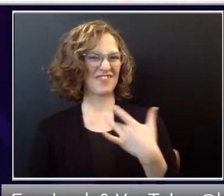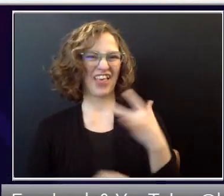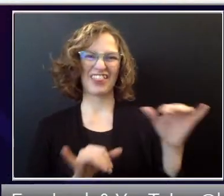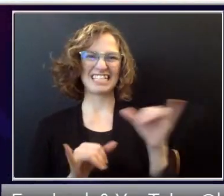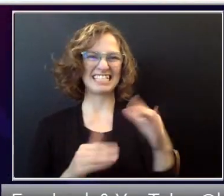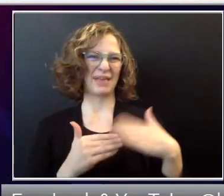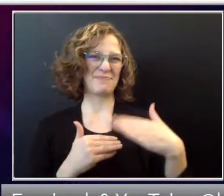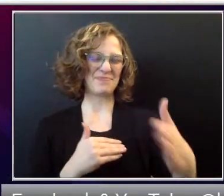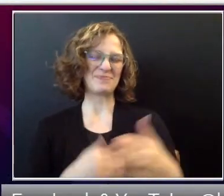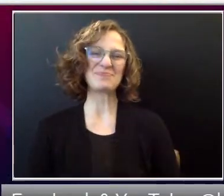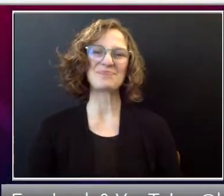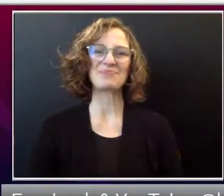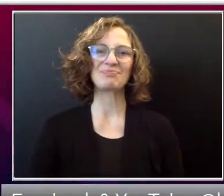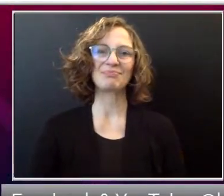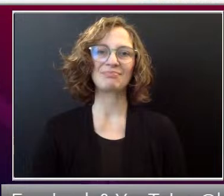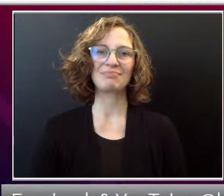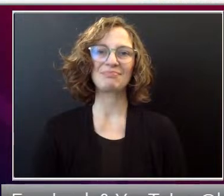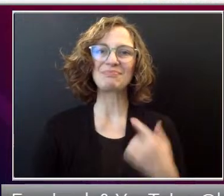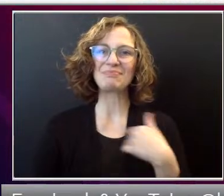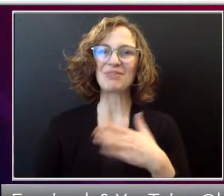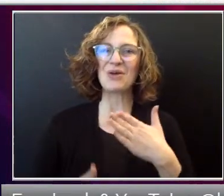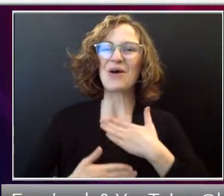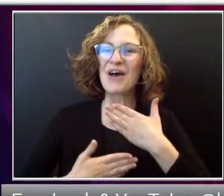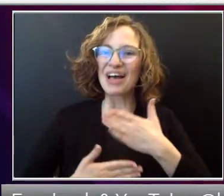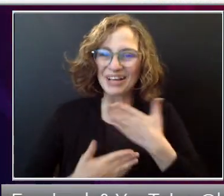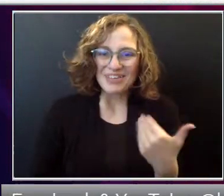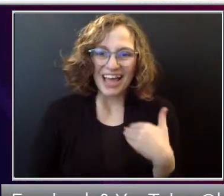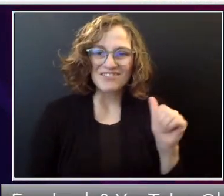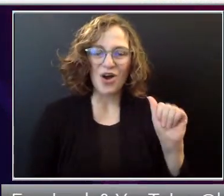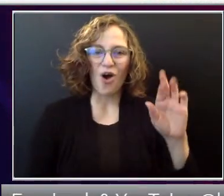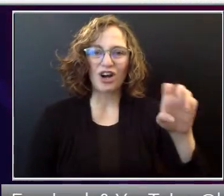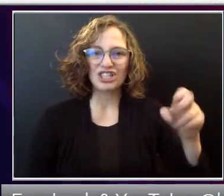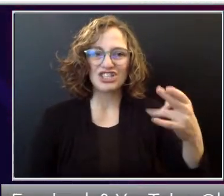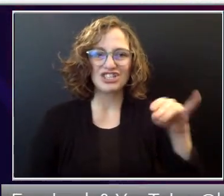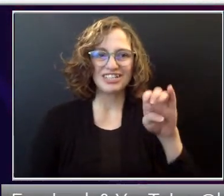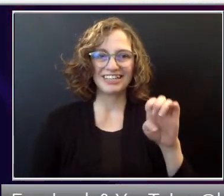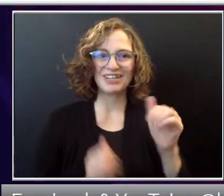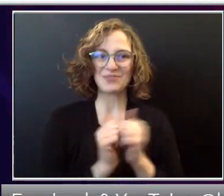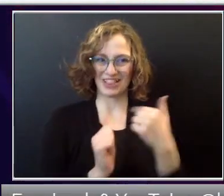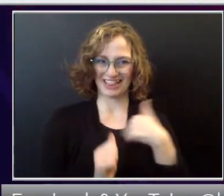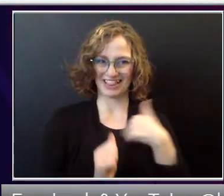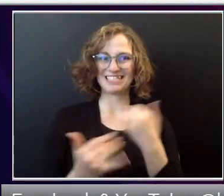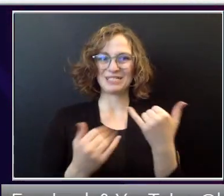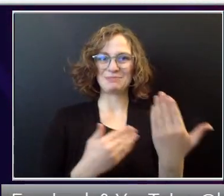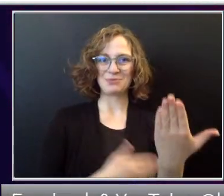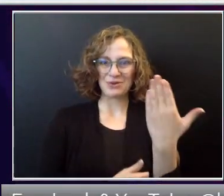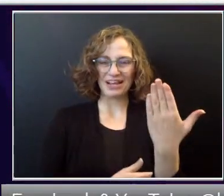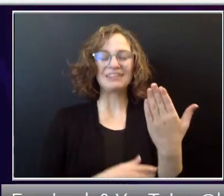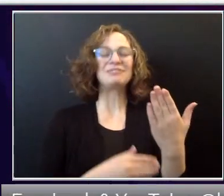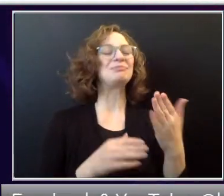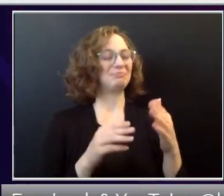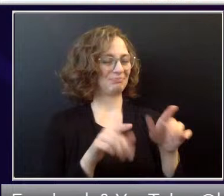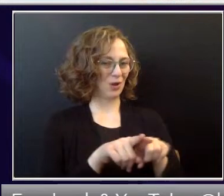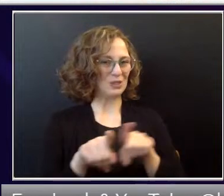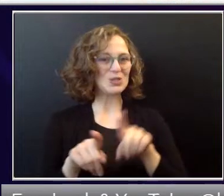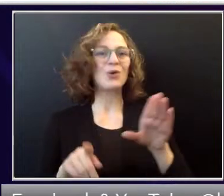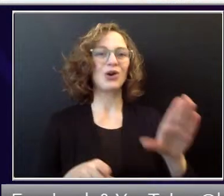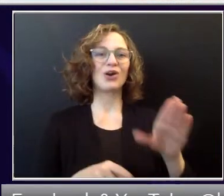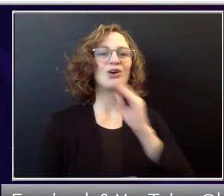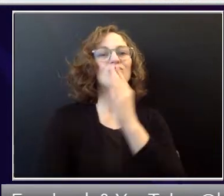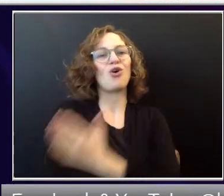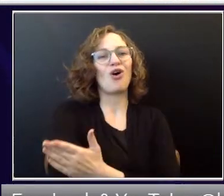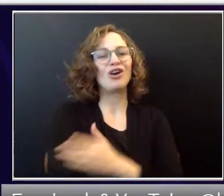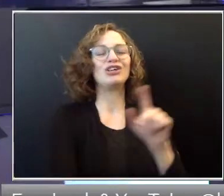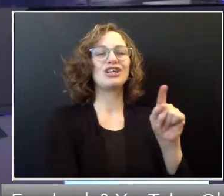We are so happy to have Archie joining us virtually this morning alongside her amazing daughter, Tidra. Thank you both for being